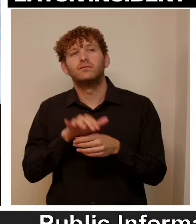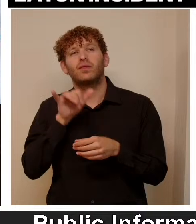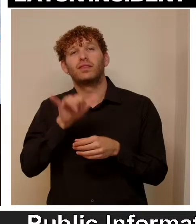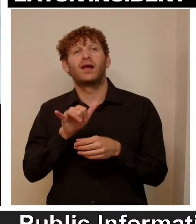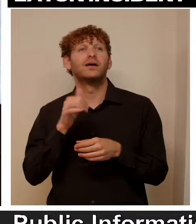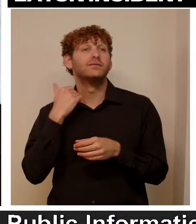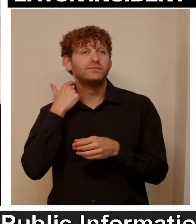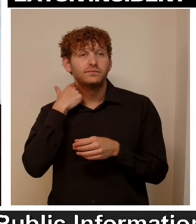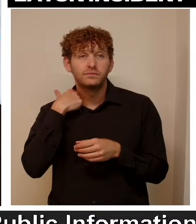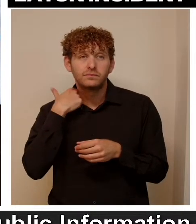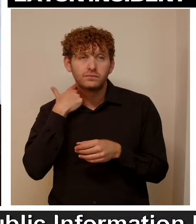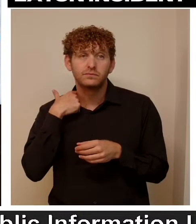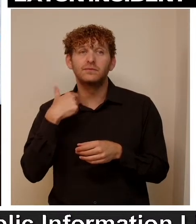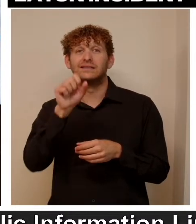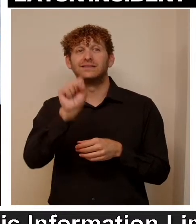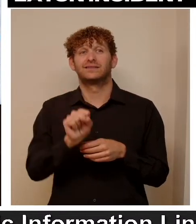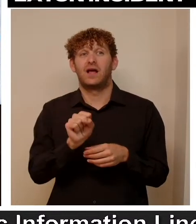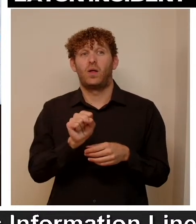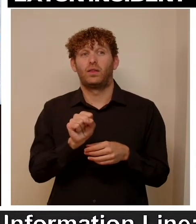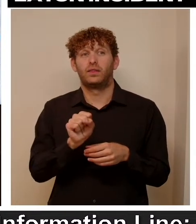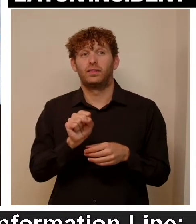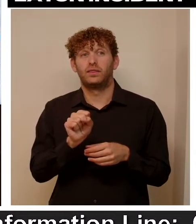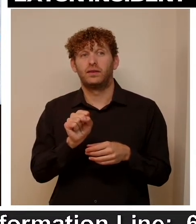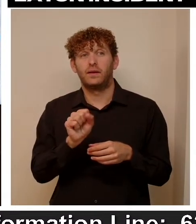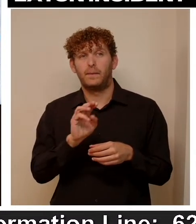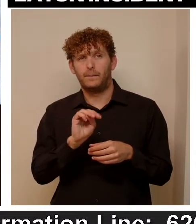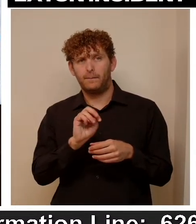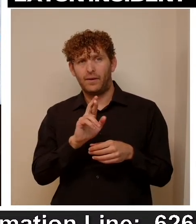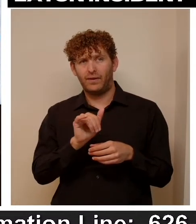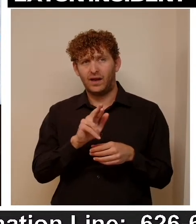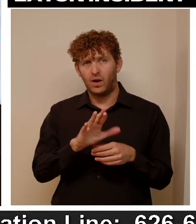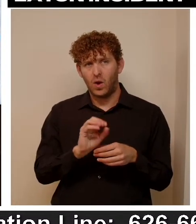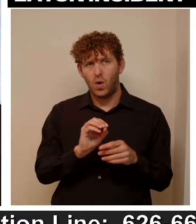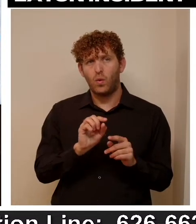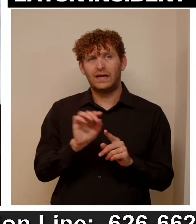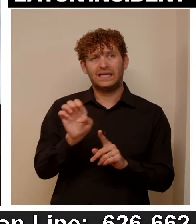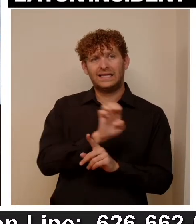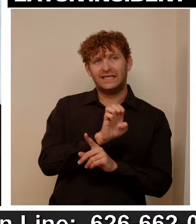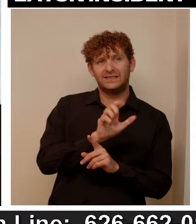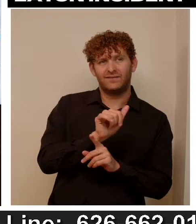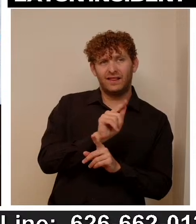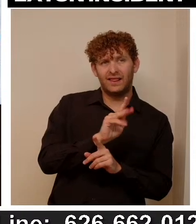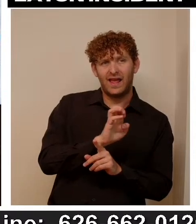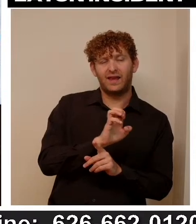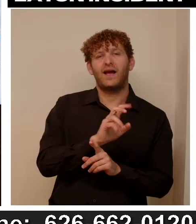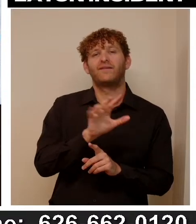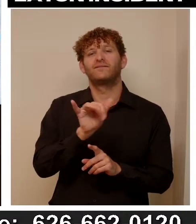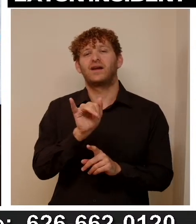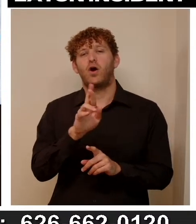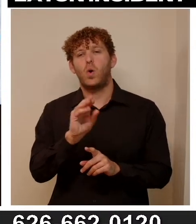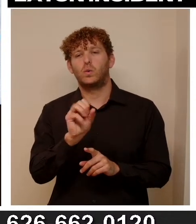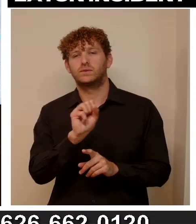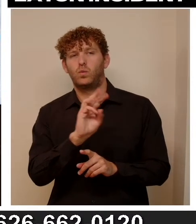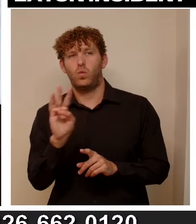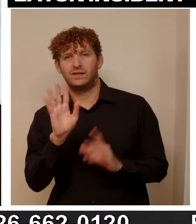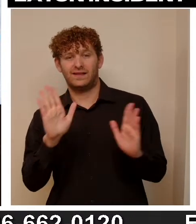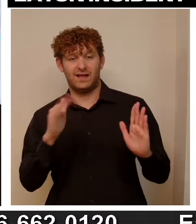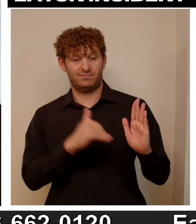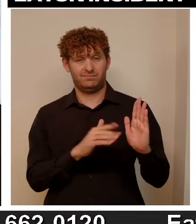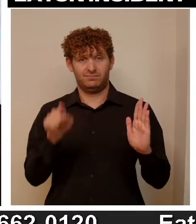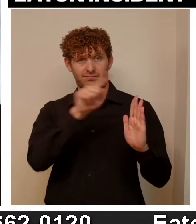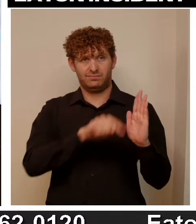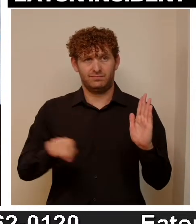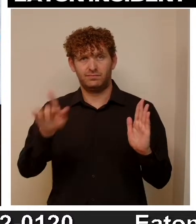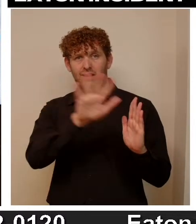of Woodbury, east of Lincoln, west of Fair Oaks. That area is open, and it's going to be